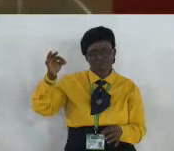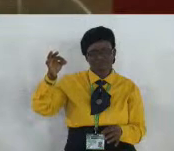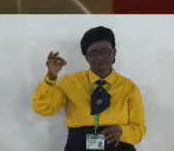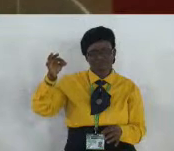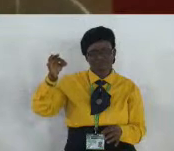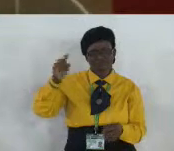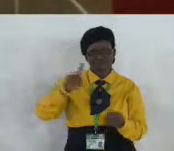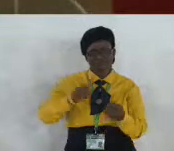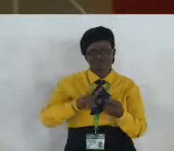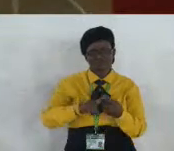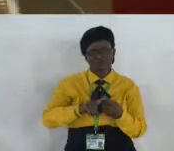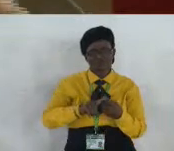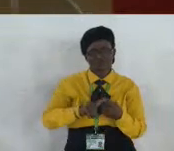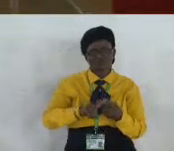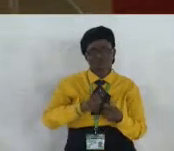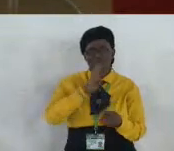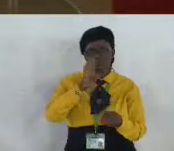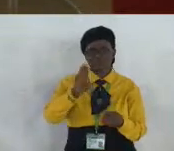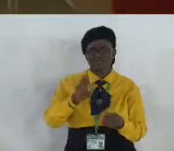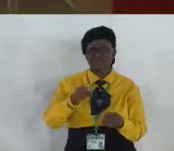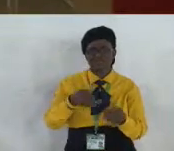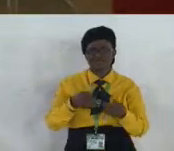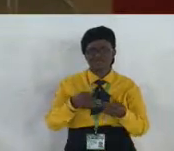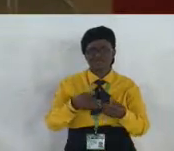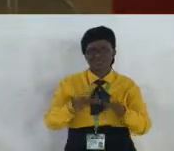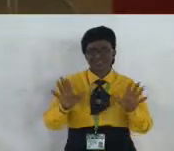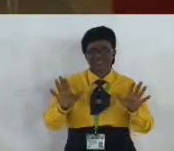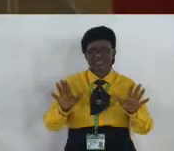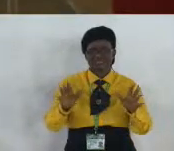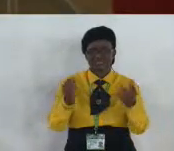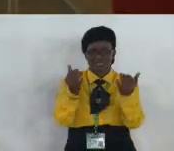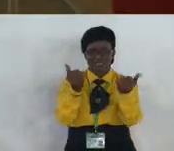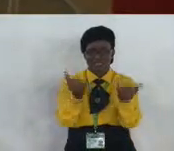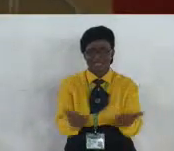to be over now.